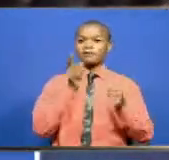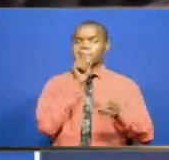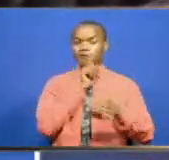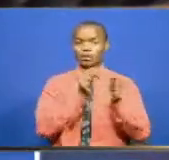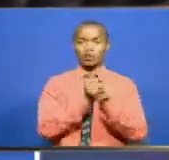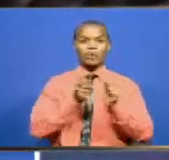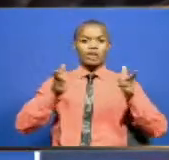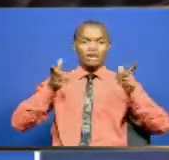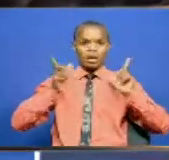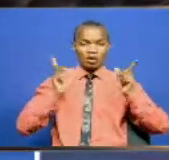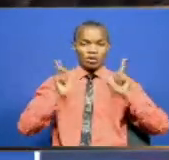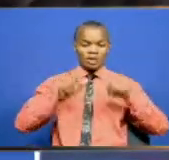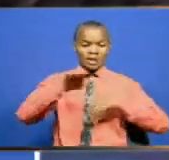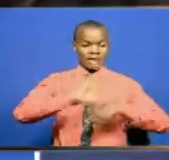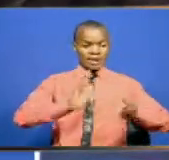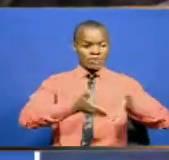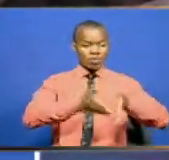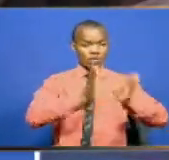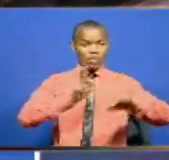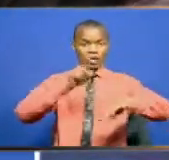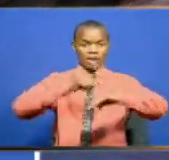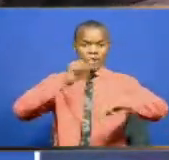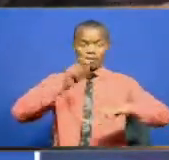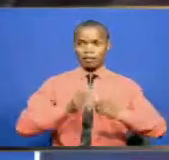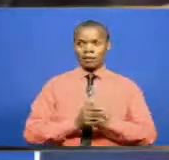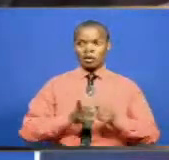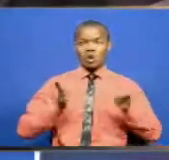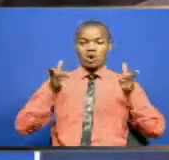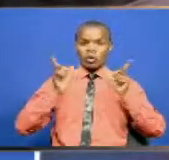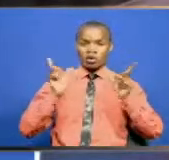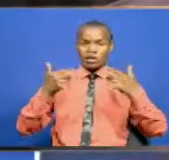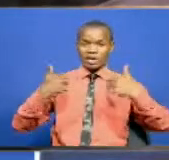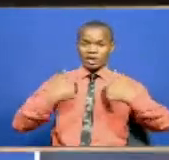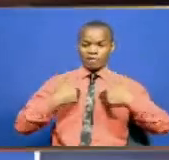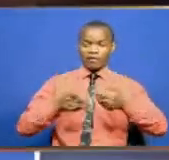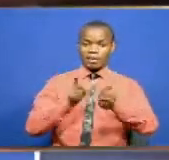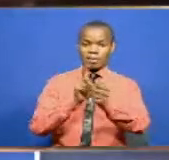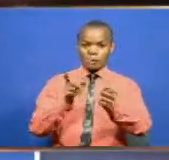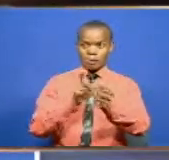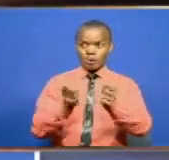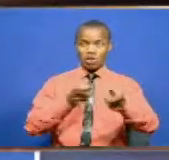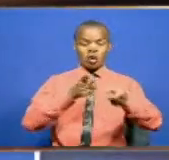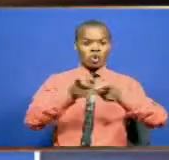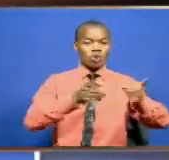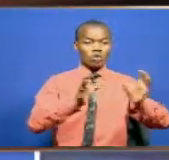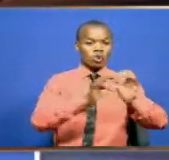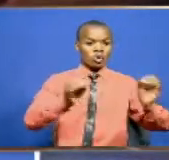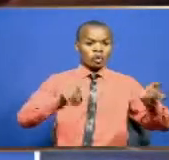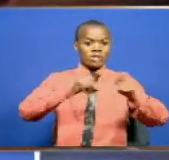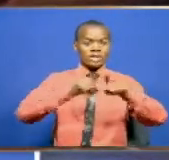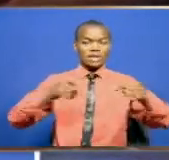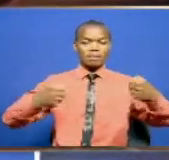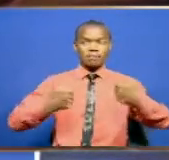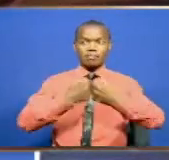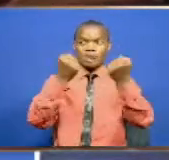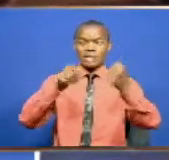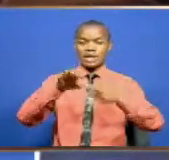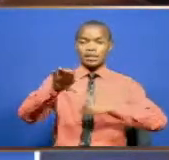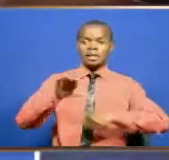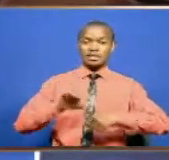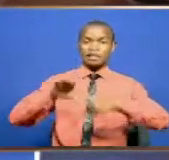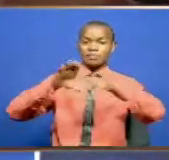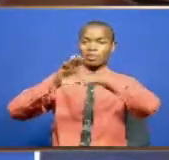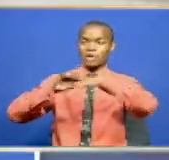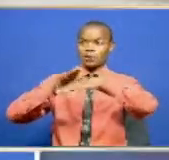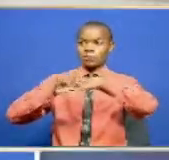Embu Kiritiri Highway. The truck that was carrying bags of maize lost control and landed on the private car that was transporting meat.